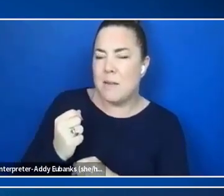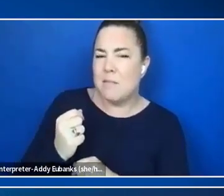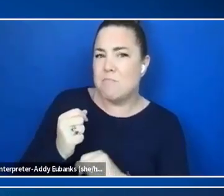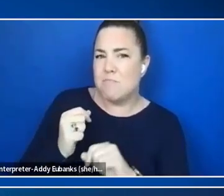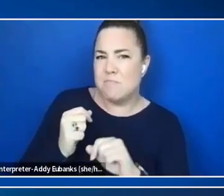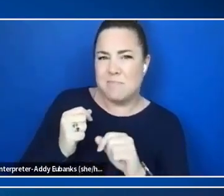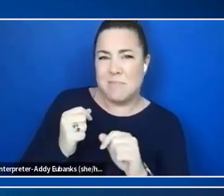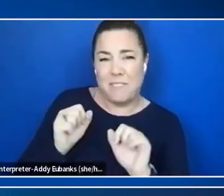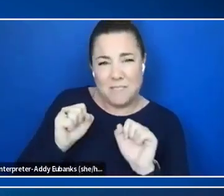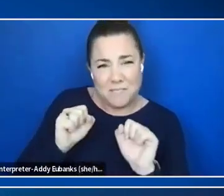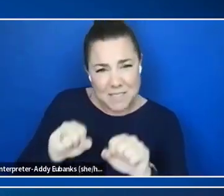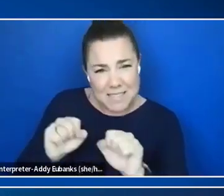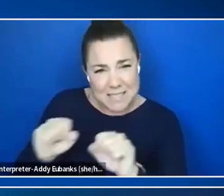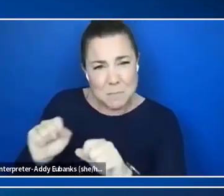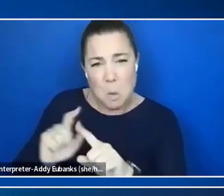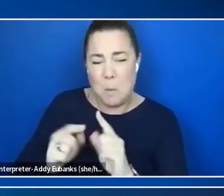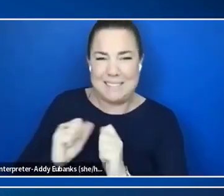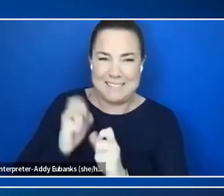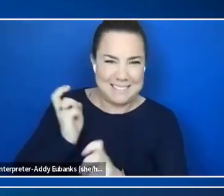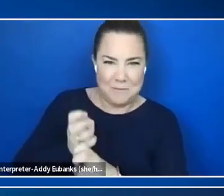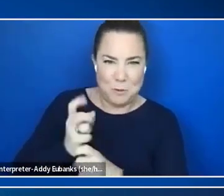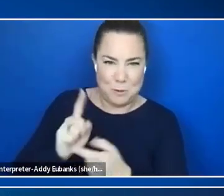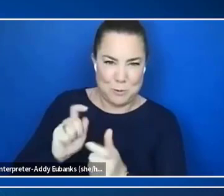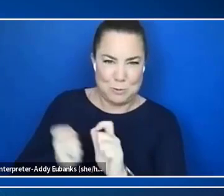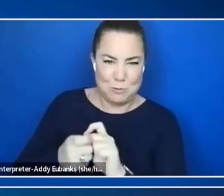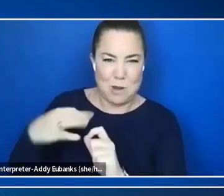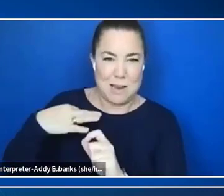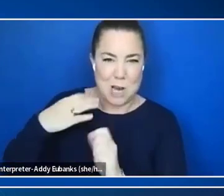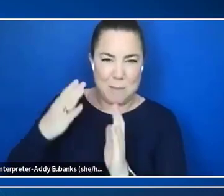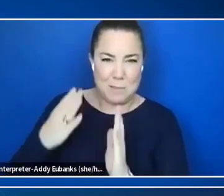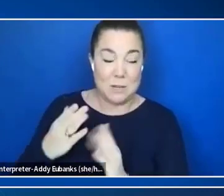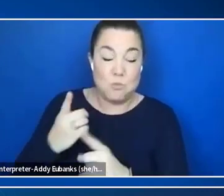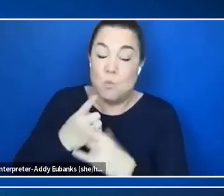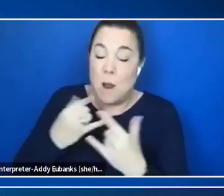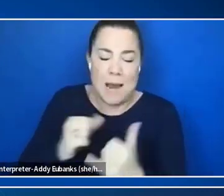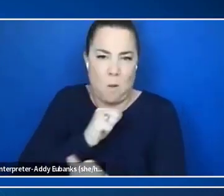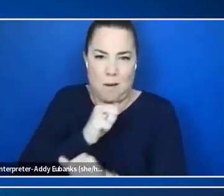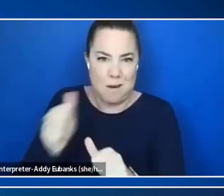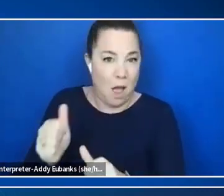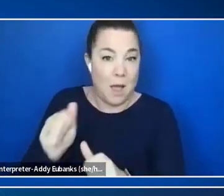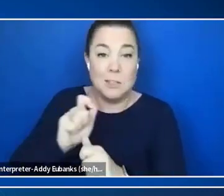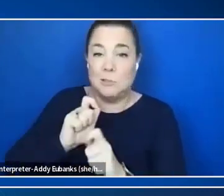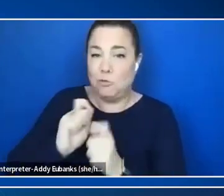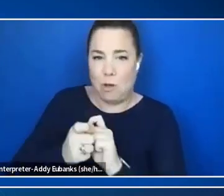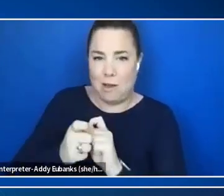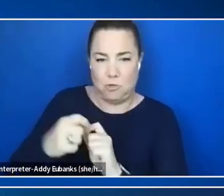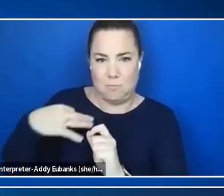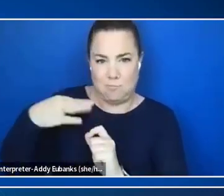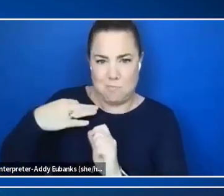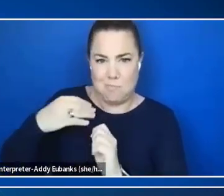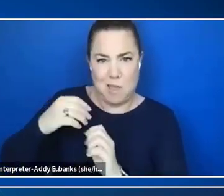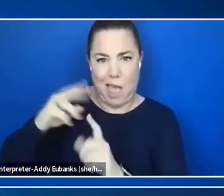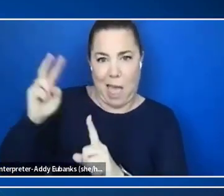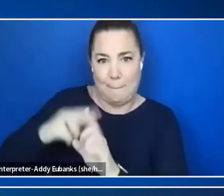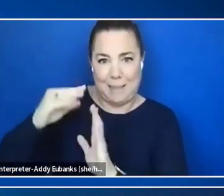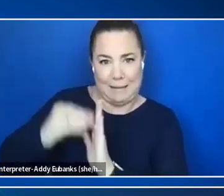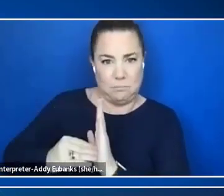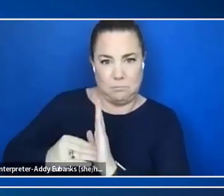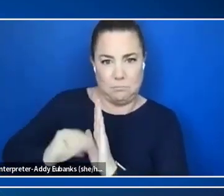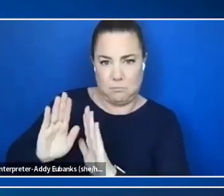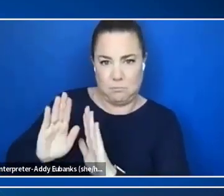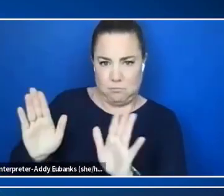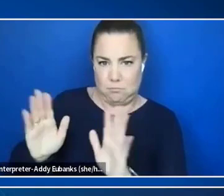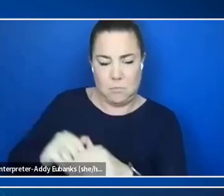very difficult to do. So at this time, we're not going to do that. But I will note that what's interesting is that most research